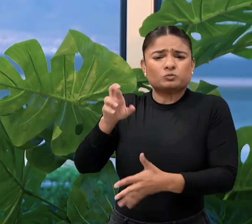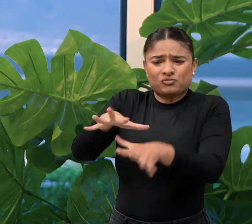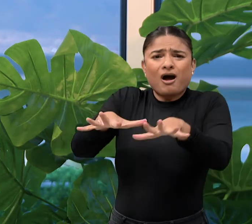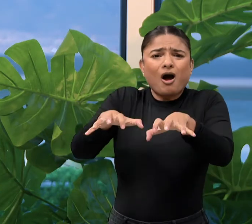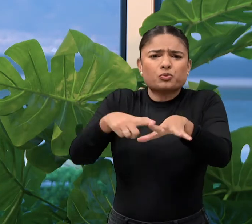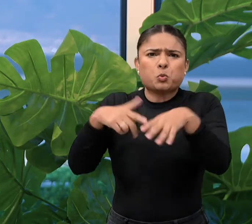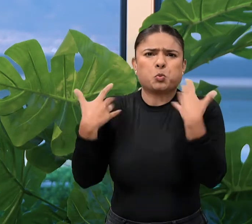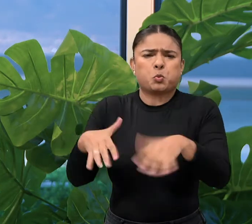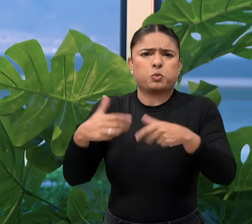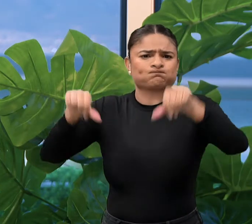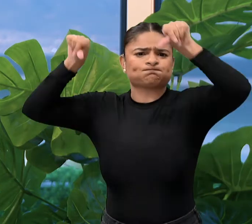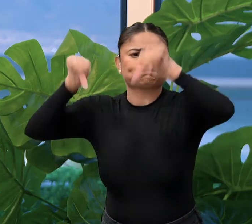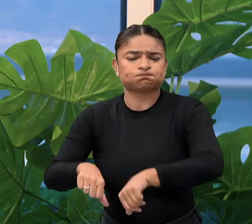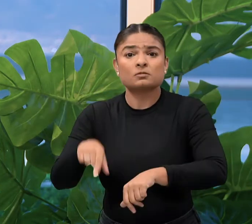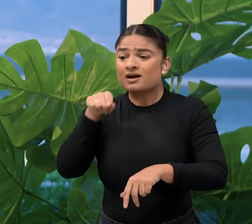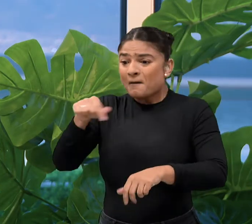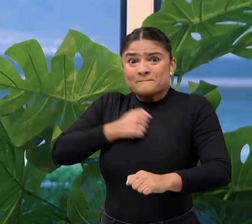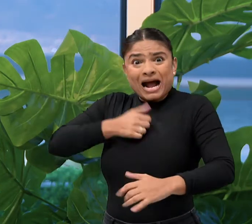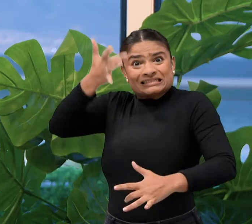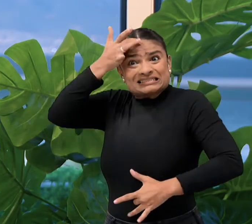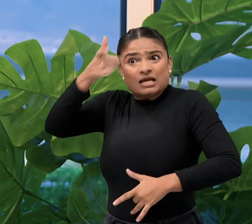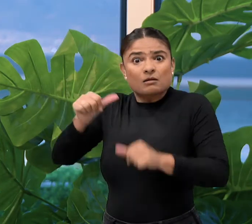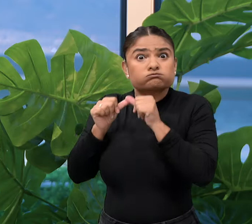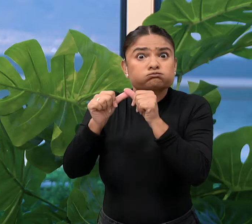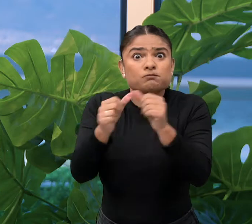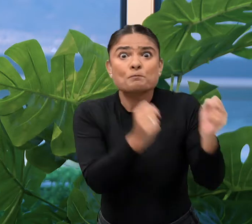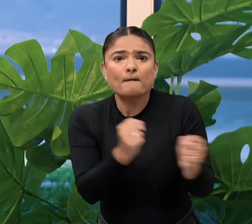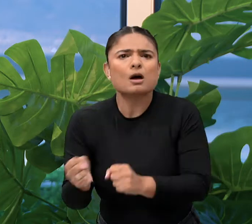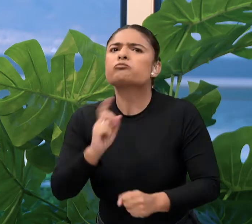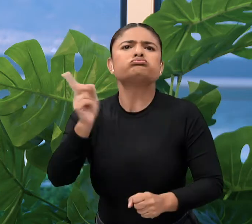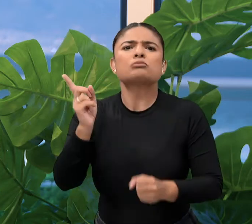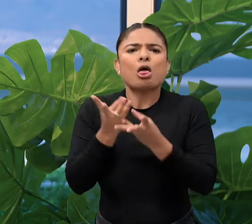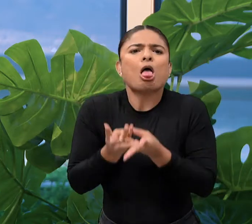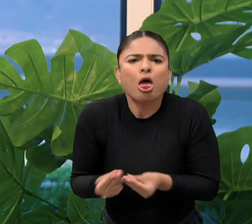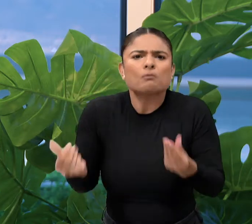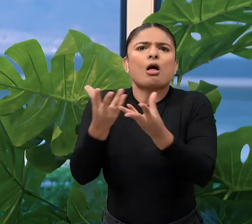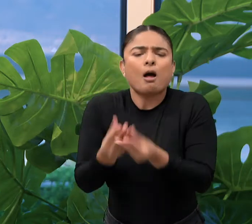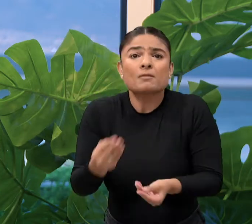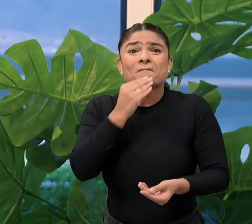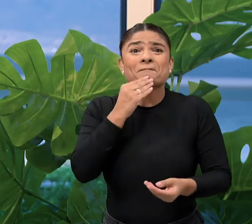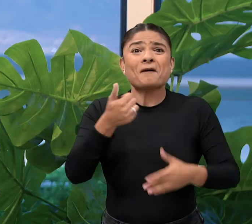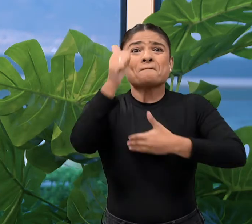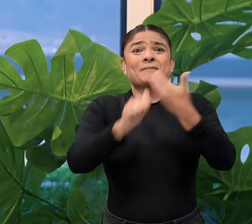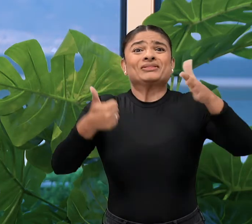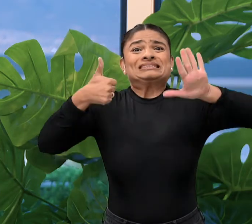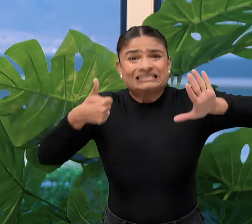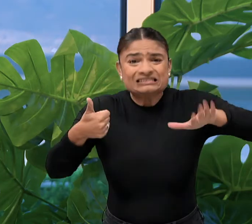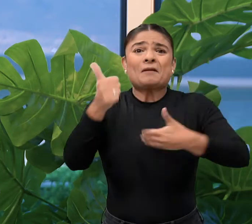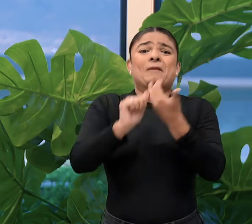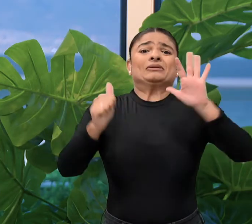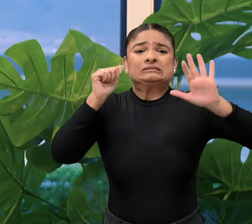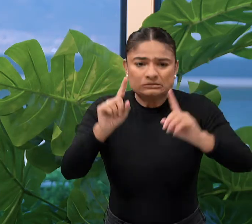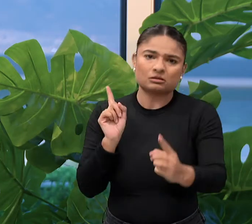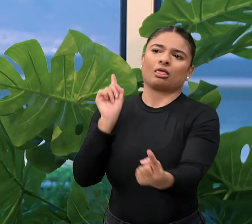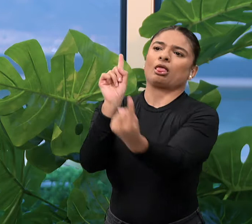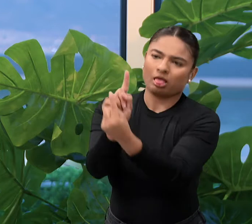arthritis, the condition I have, however, was not considered a permanent disability when I applied for my grant in my youth. So each 6 months, I had